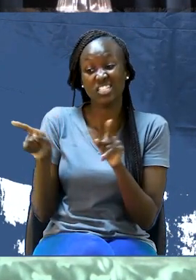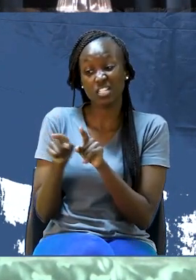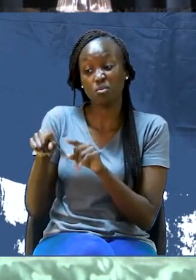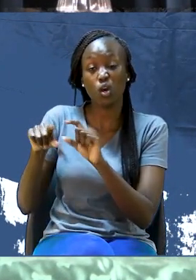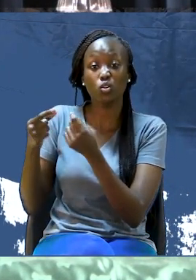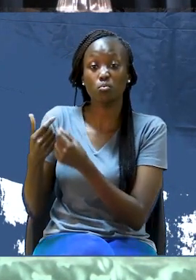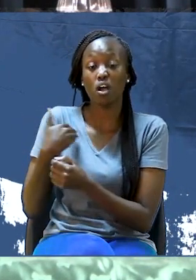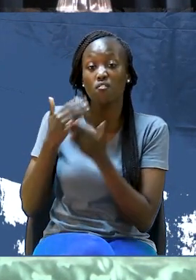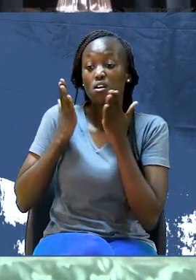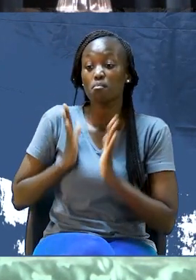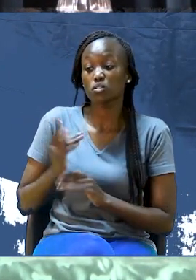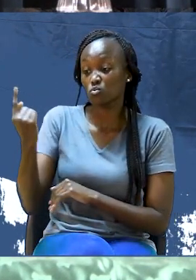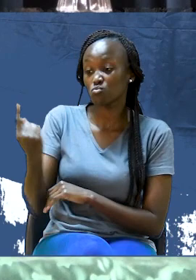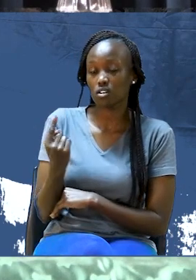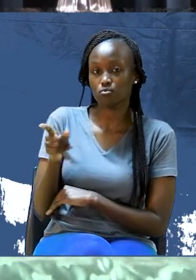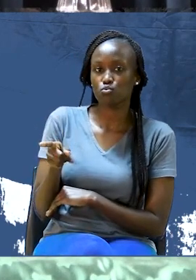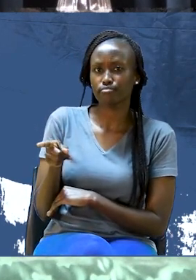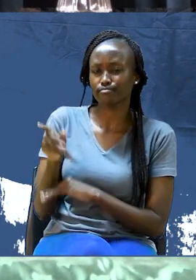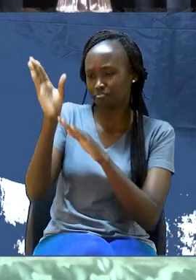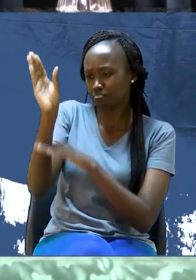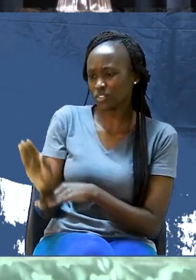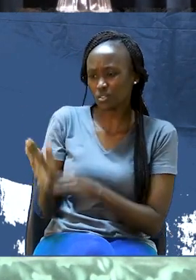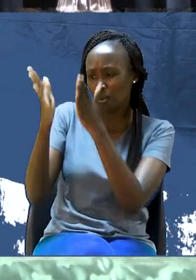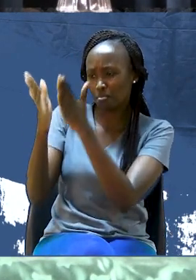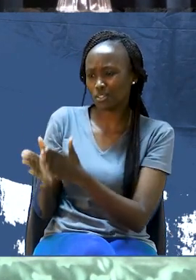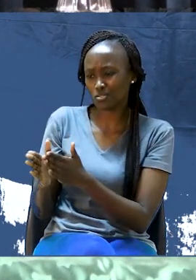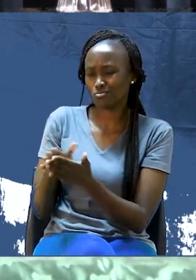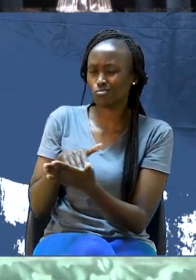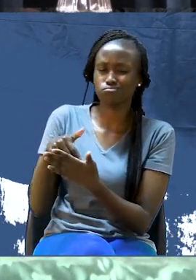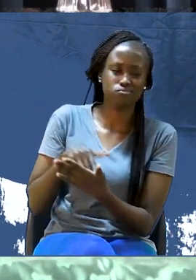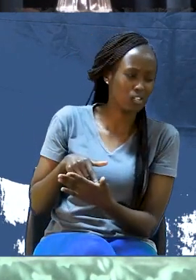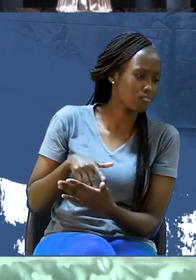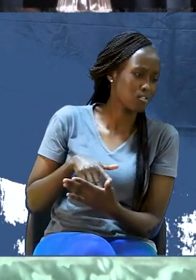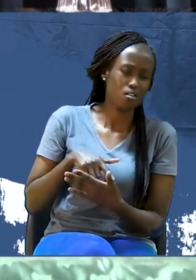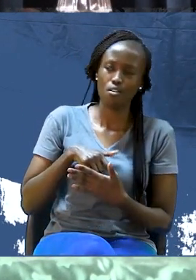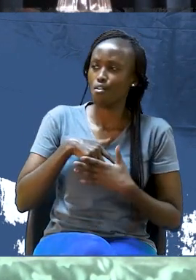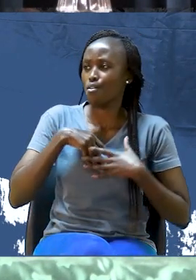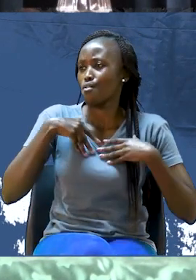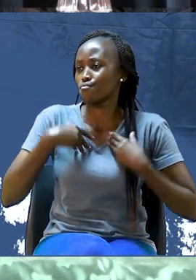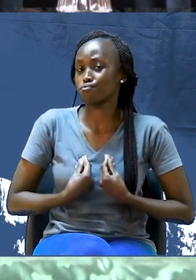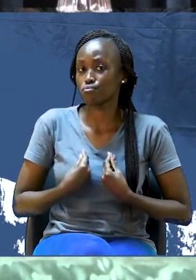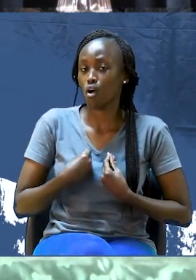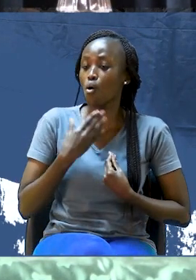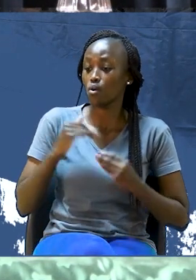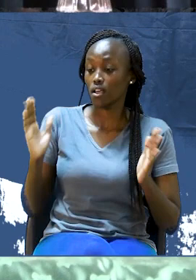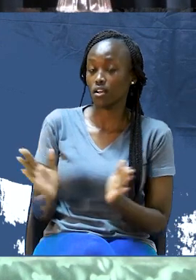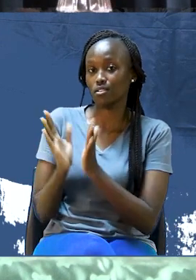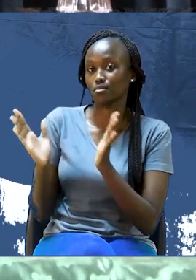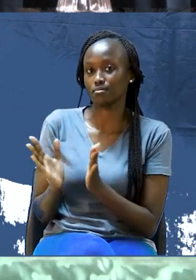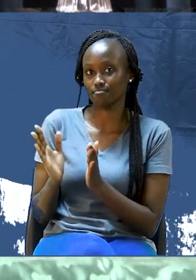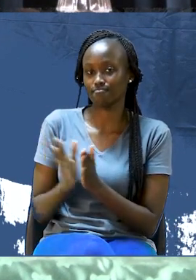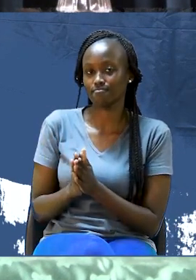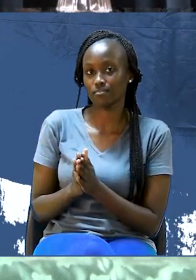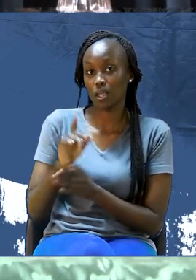been beaten by the weathers in the week. They are tired, they're exhausted, they just need encouragement.